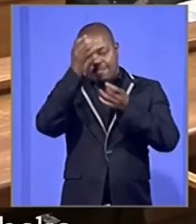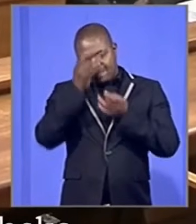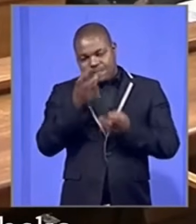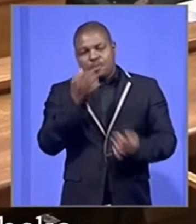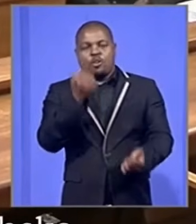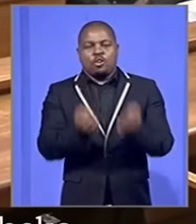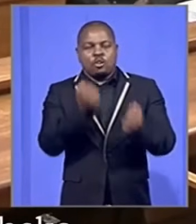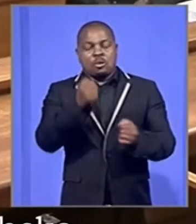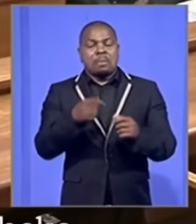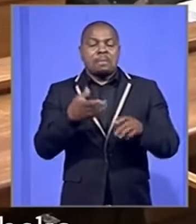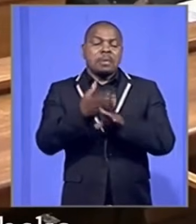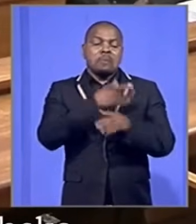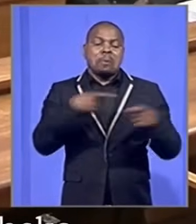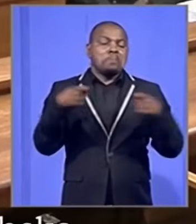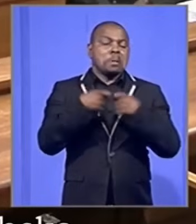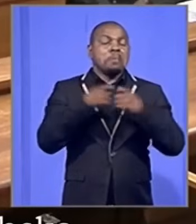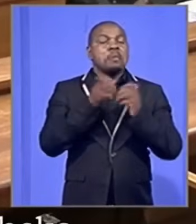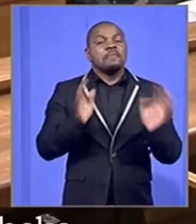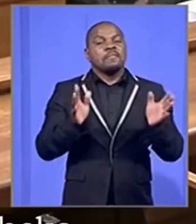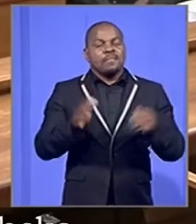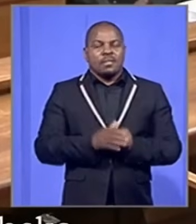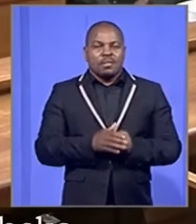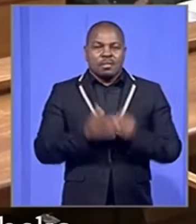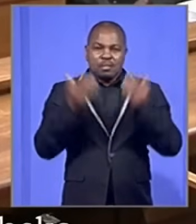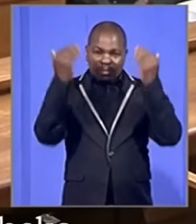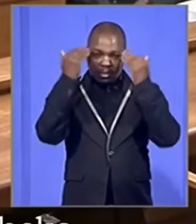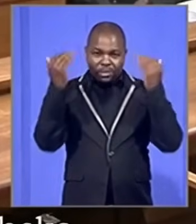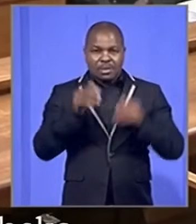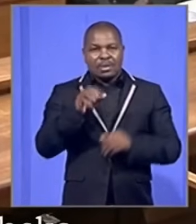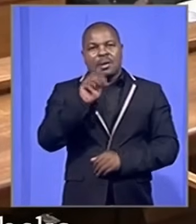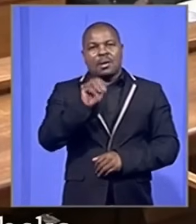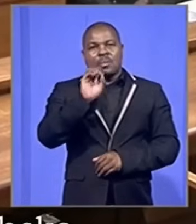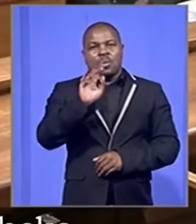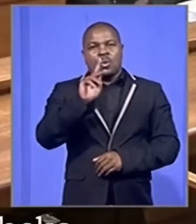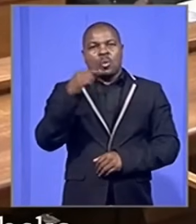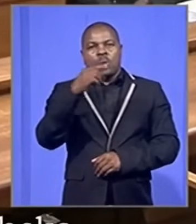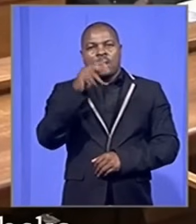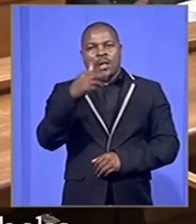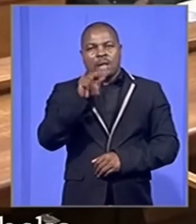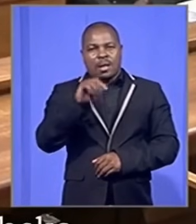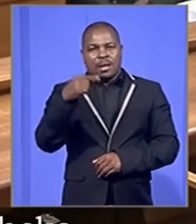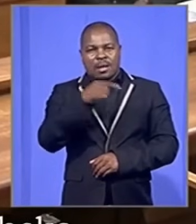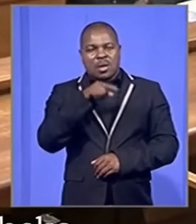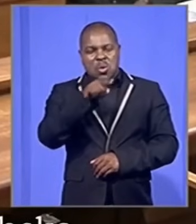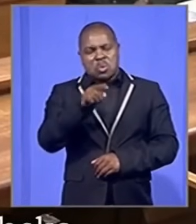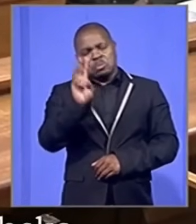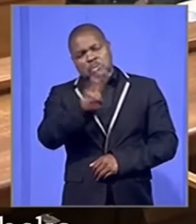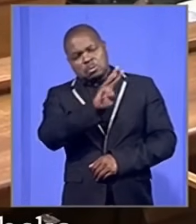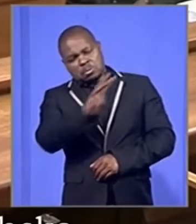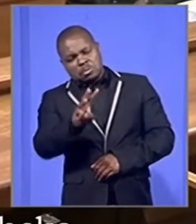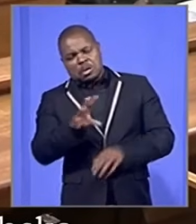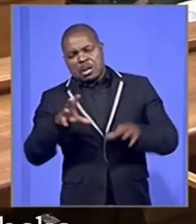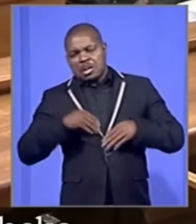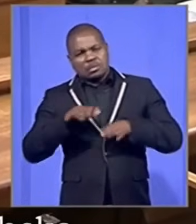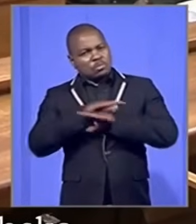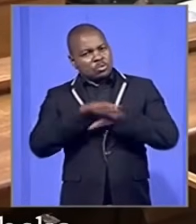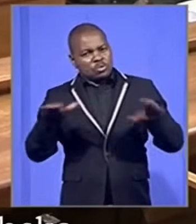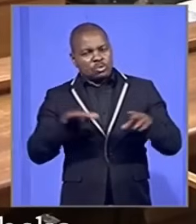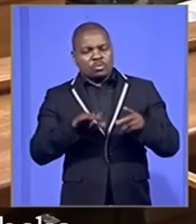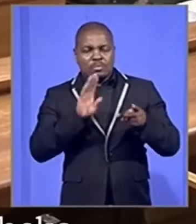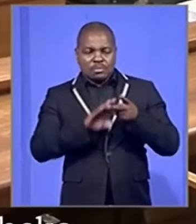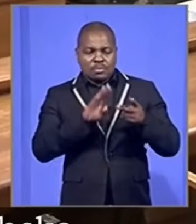ka ga tiragalo yeo moahlodi Ratha Mokgwahleng o ile a kgalema ka bogale tiragalo yeo gomme a kgopela gore melao